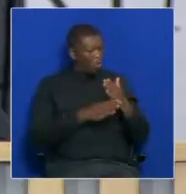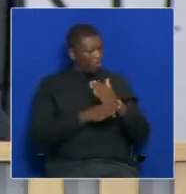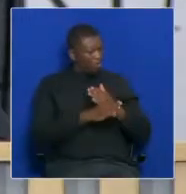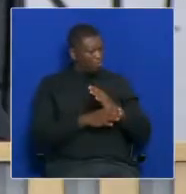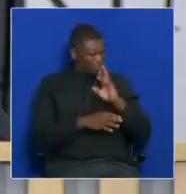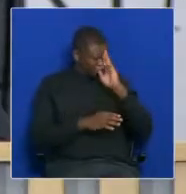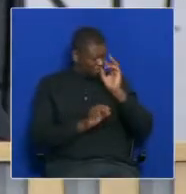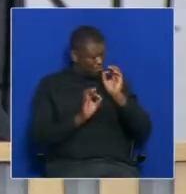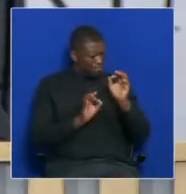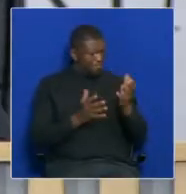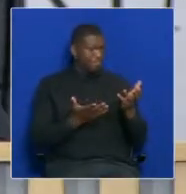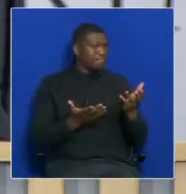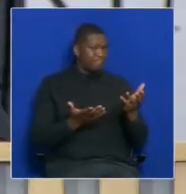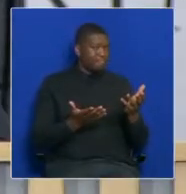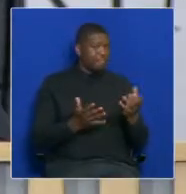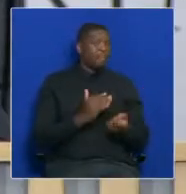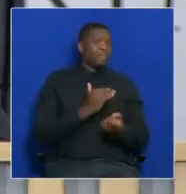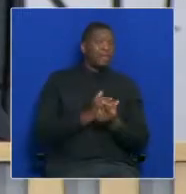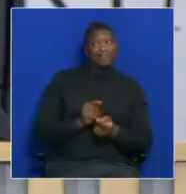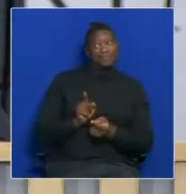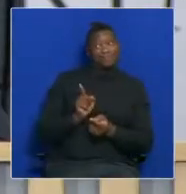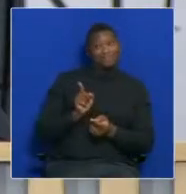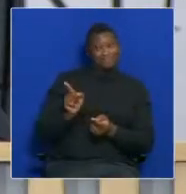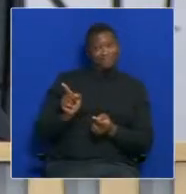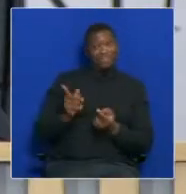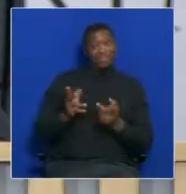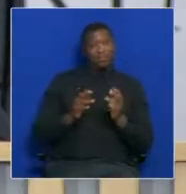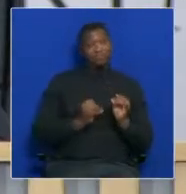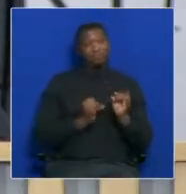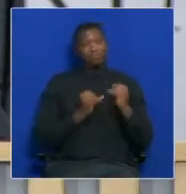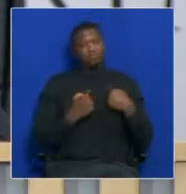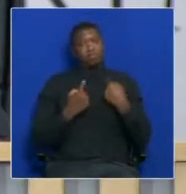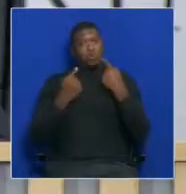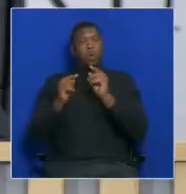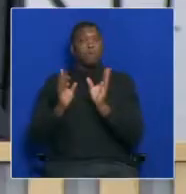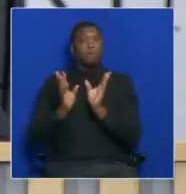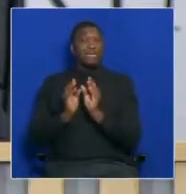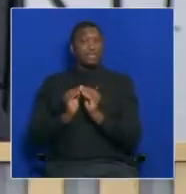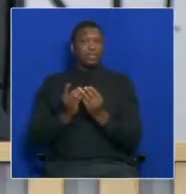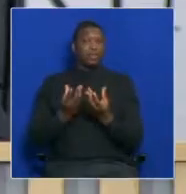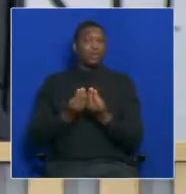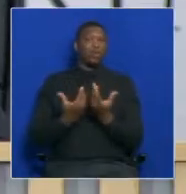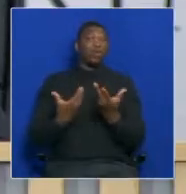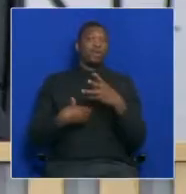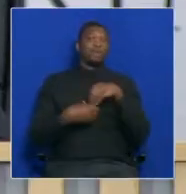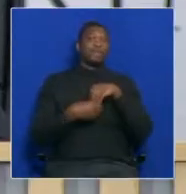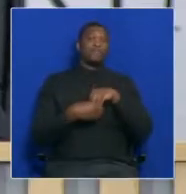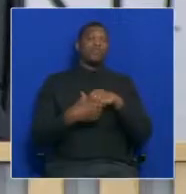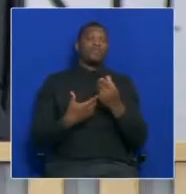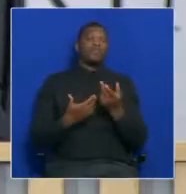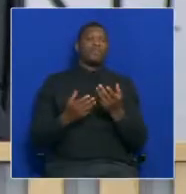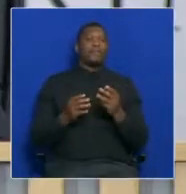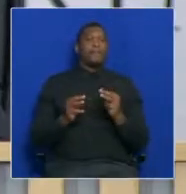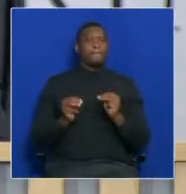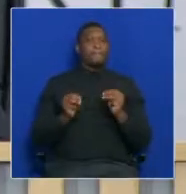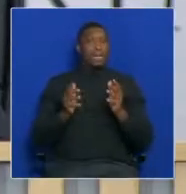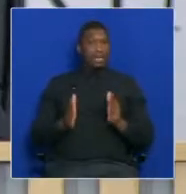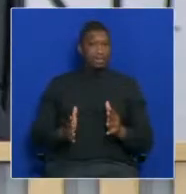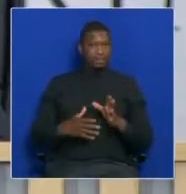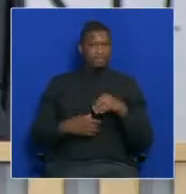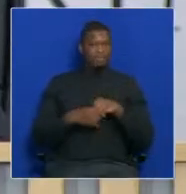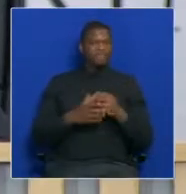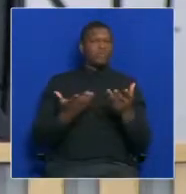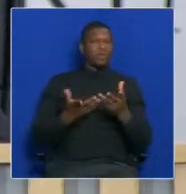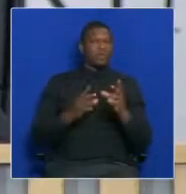with the management of SARS, and there was a discussion about the